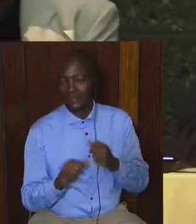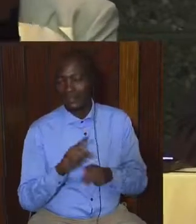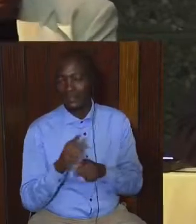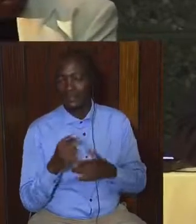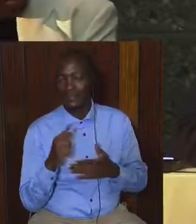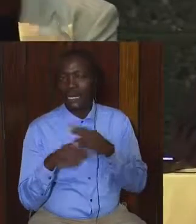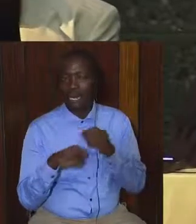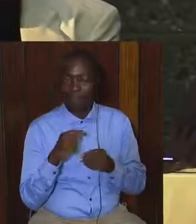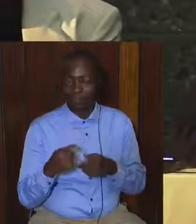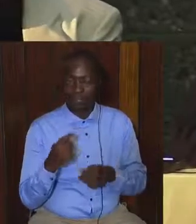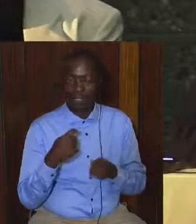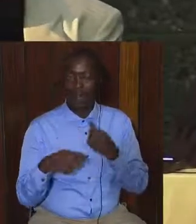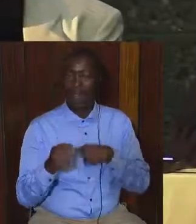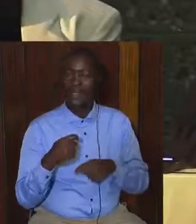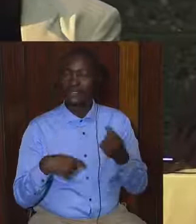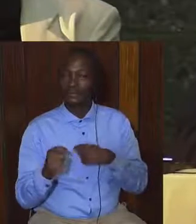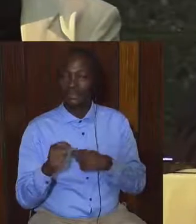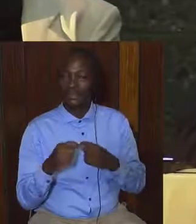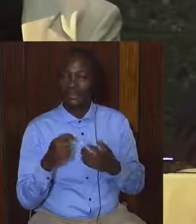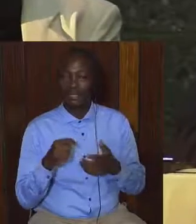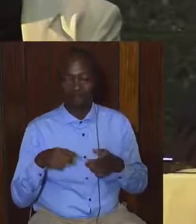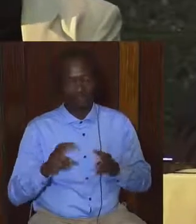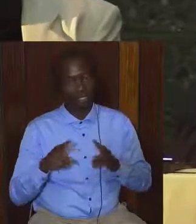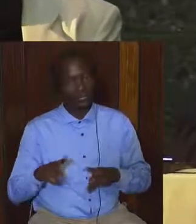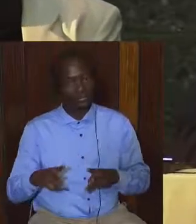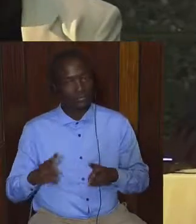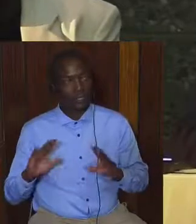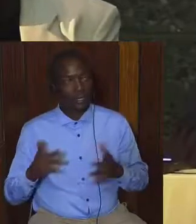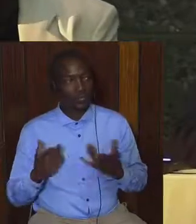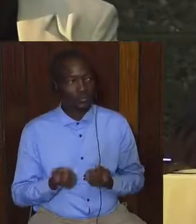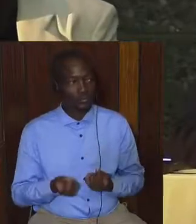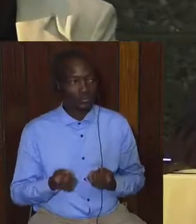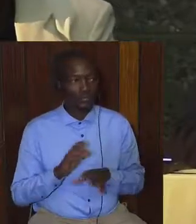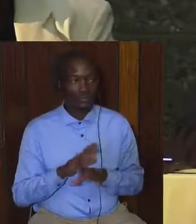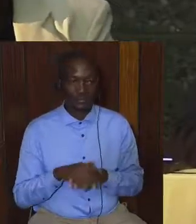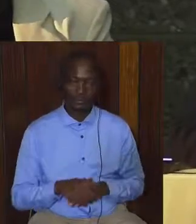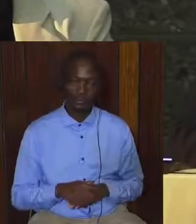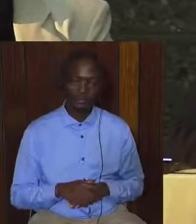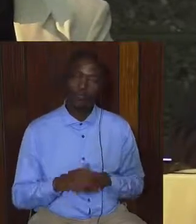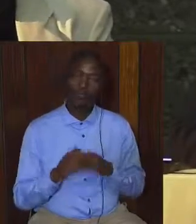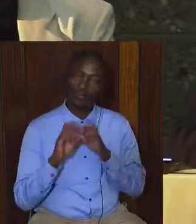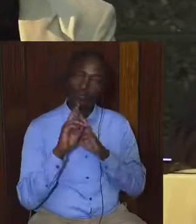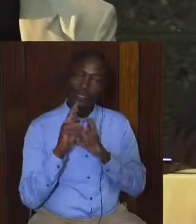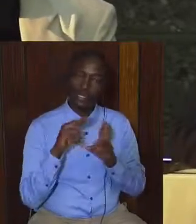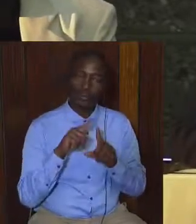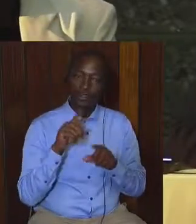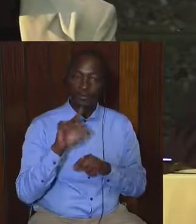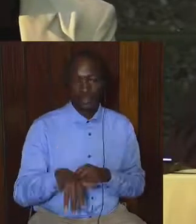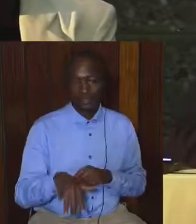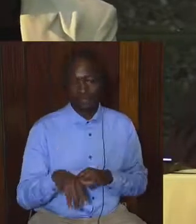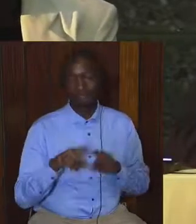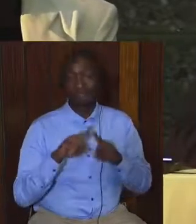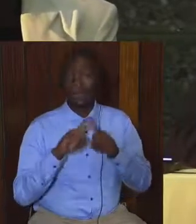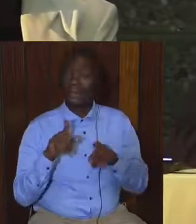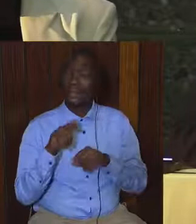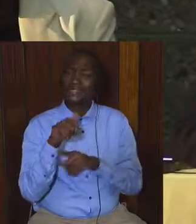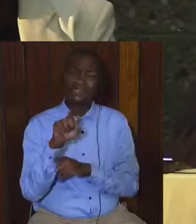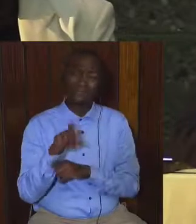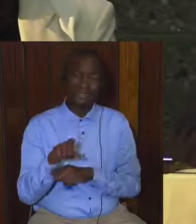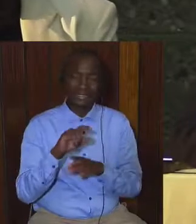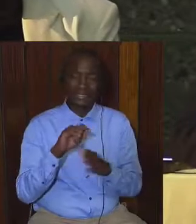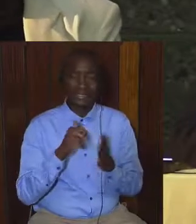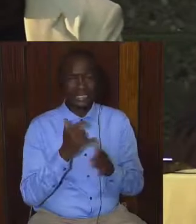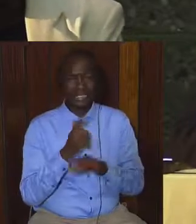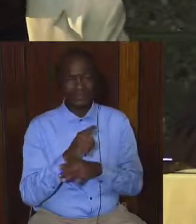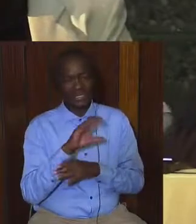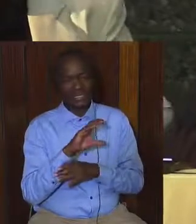to our expenditure patterns in terms of actuals versus the budget. We will report on those. But Chairperson, just for the CFO